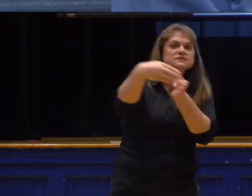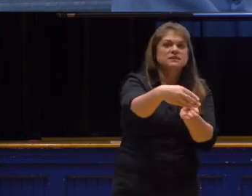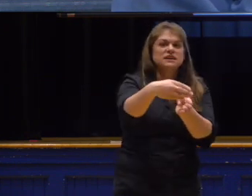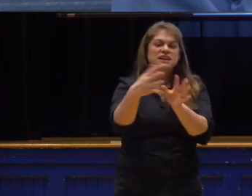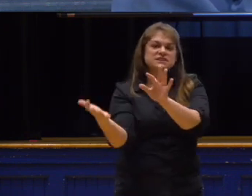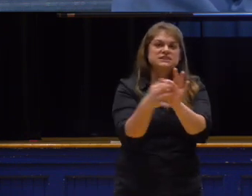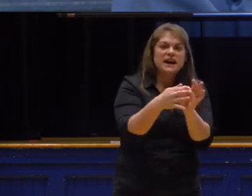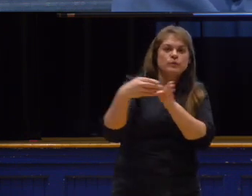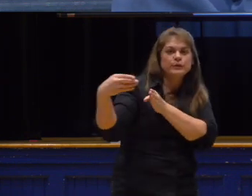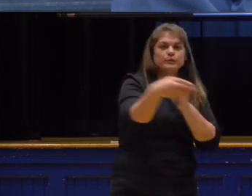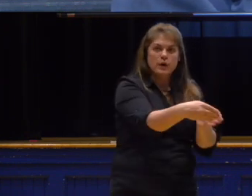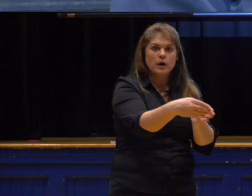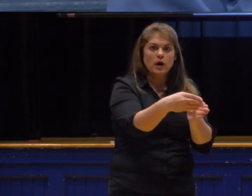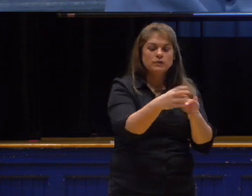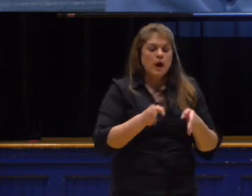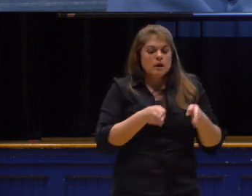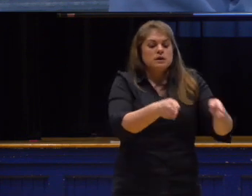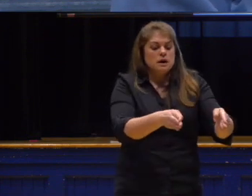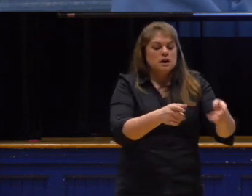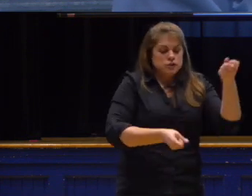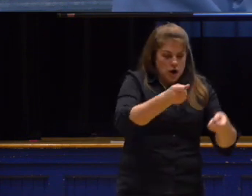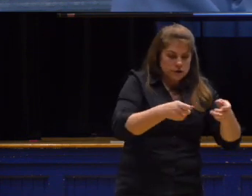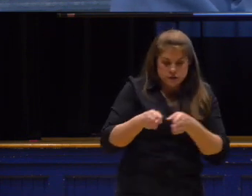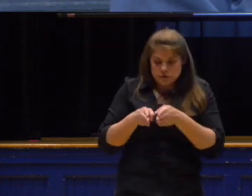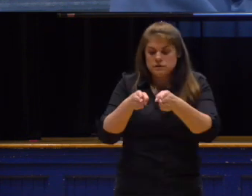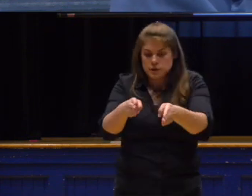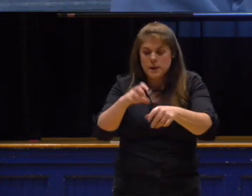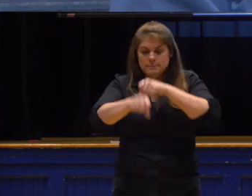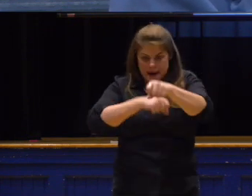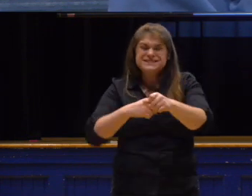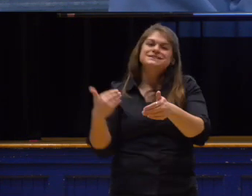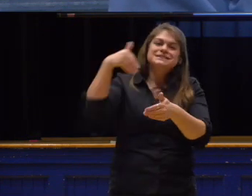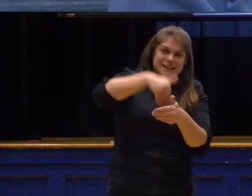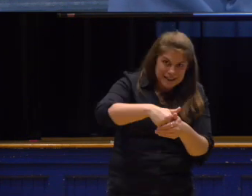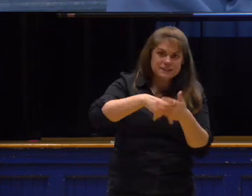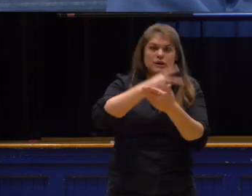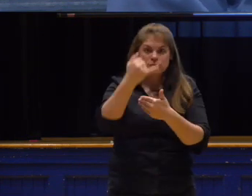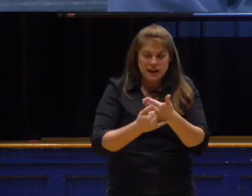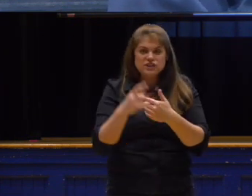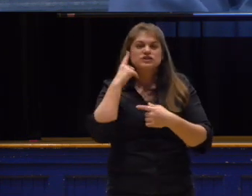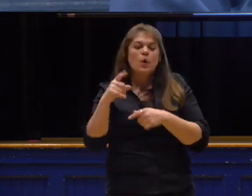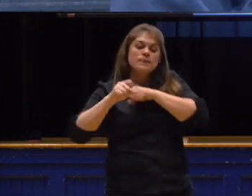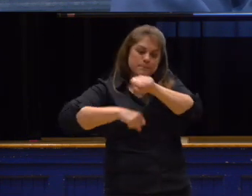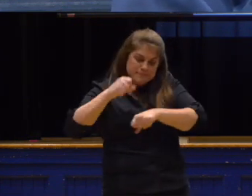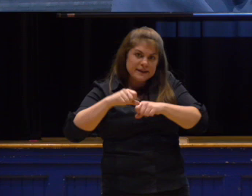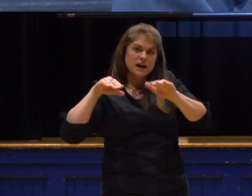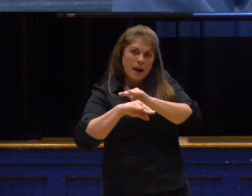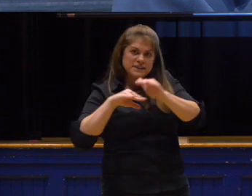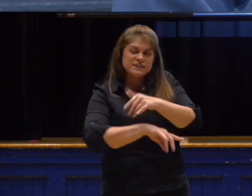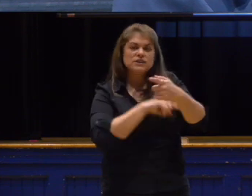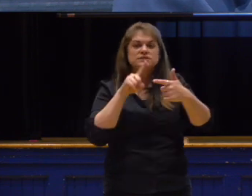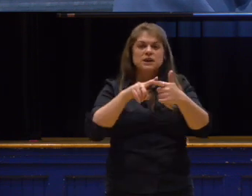lane in the road within the project. So the bike accommodations, the pedestrian accommodations, and especially the